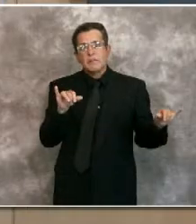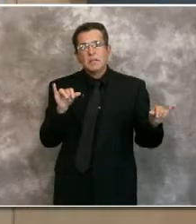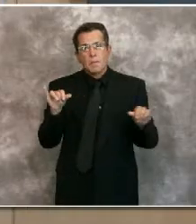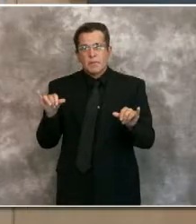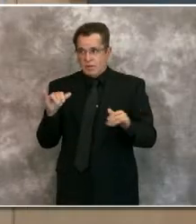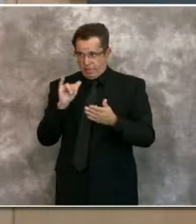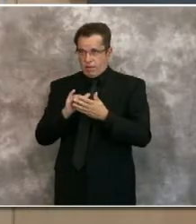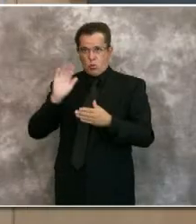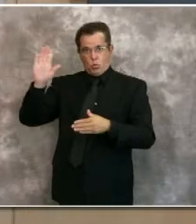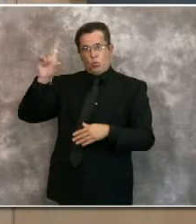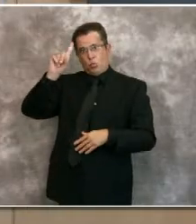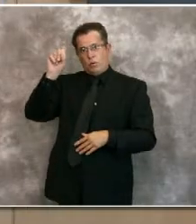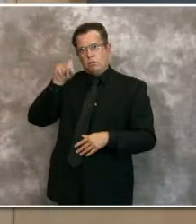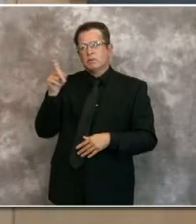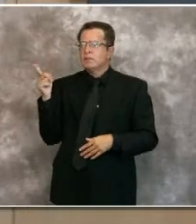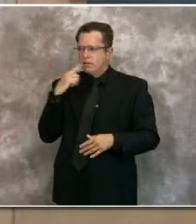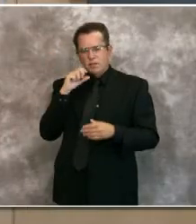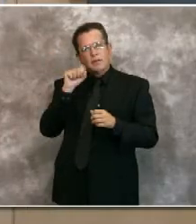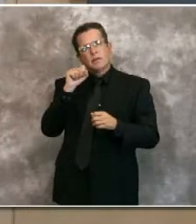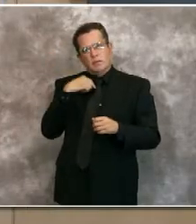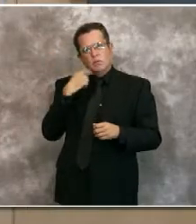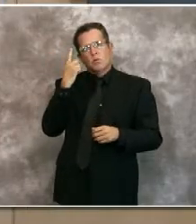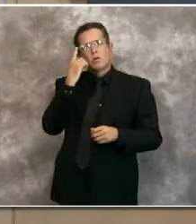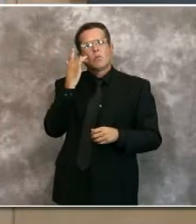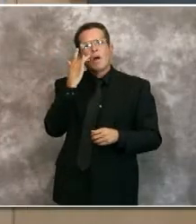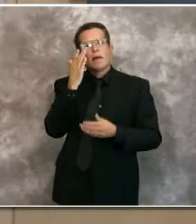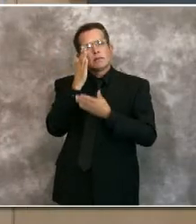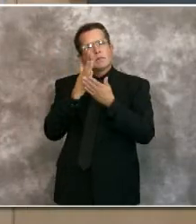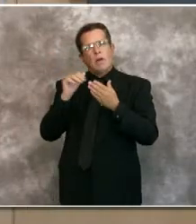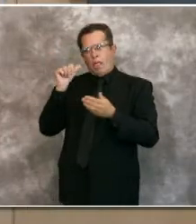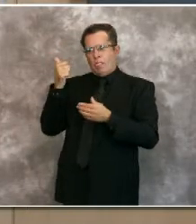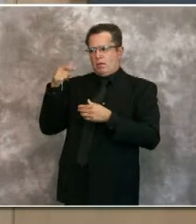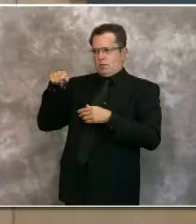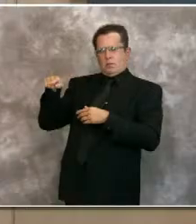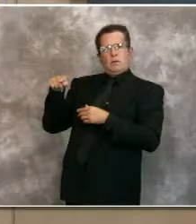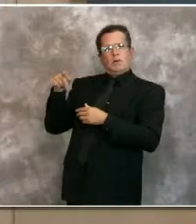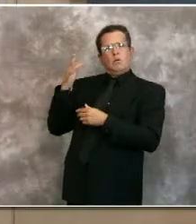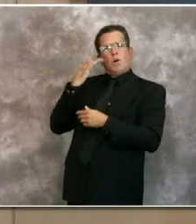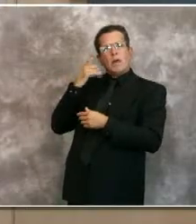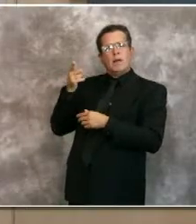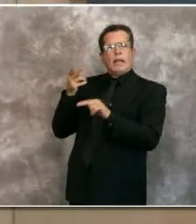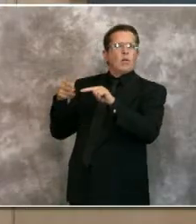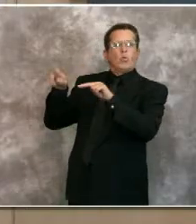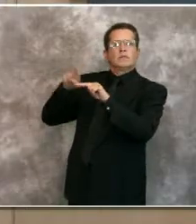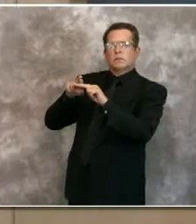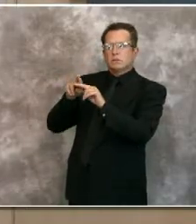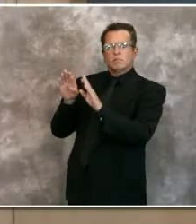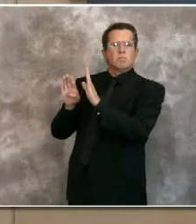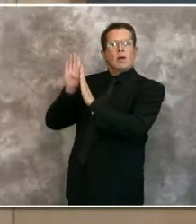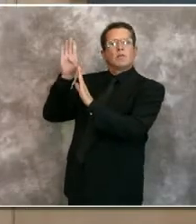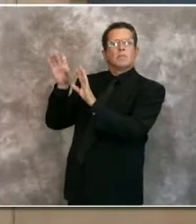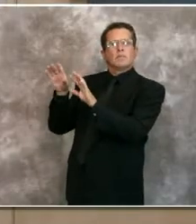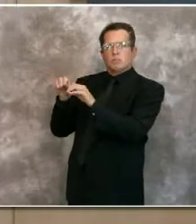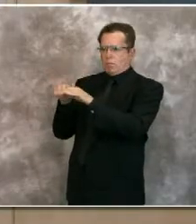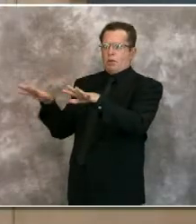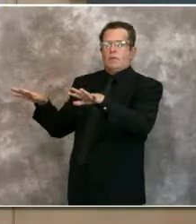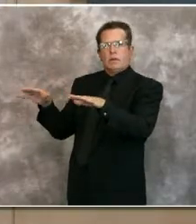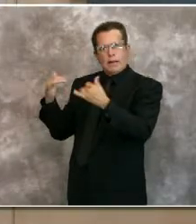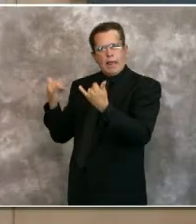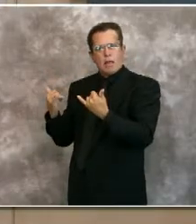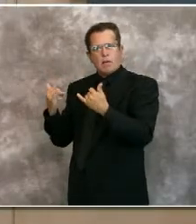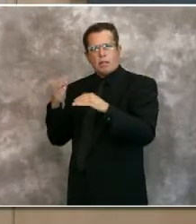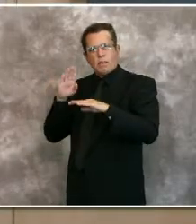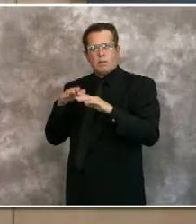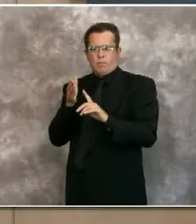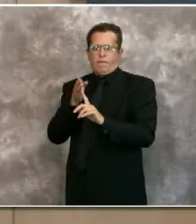Yes, essentially, if there's any particular reason that some of these other communities might be seeing an increase in cases now versus early on with some